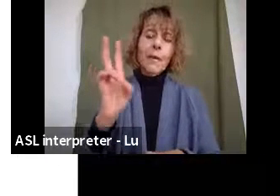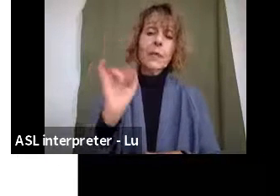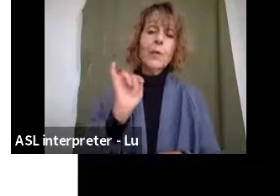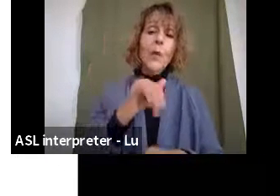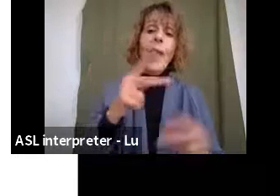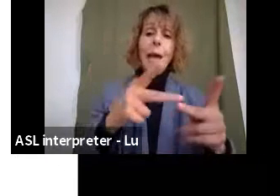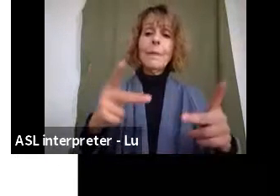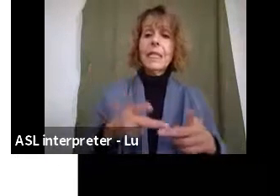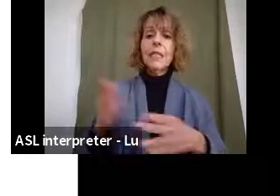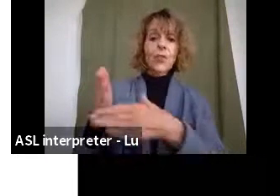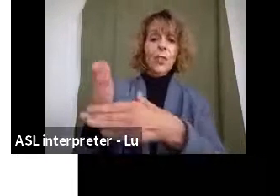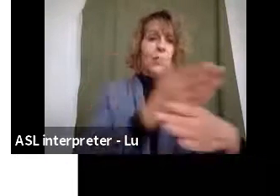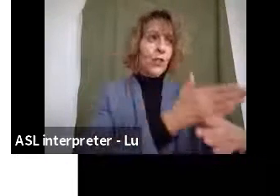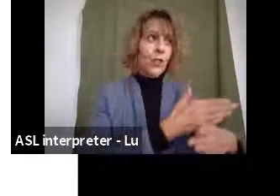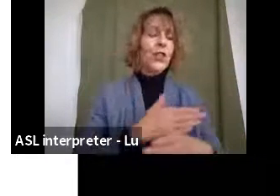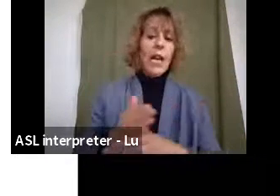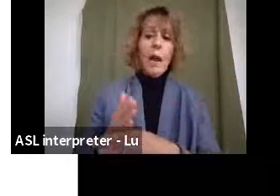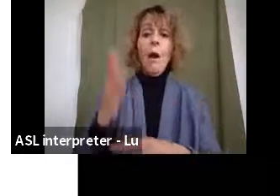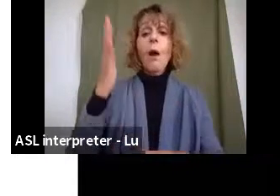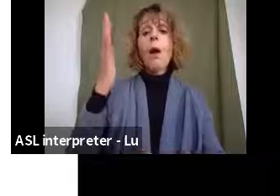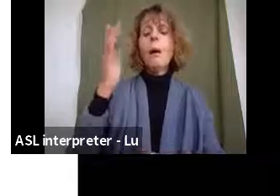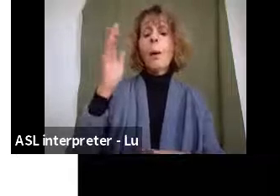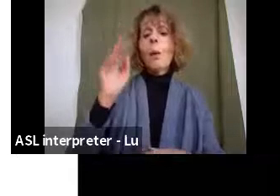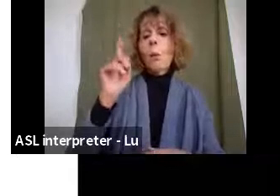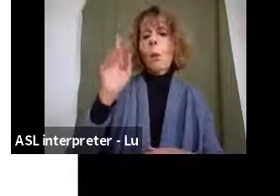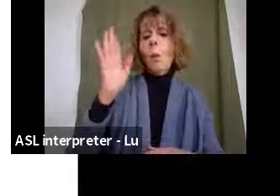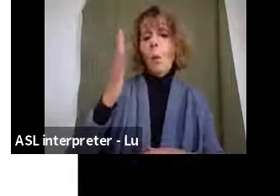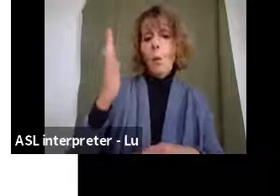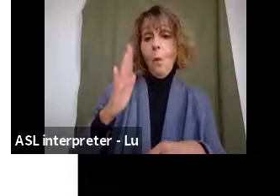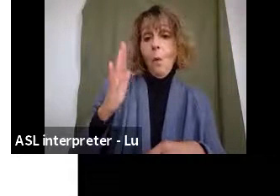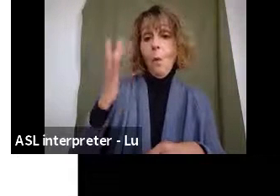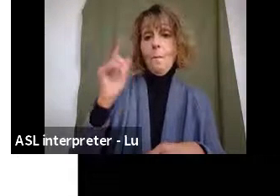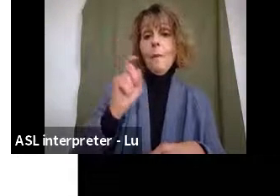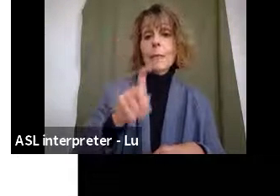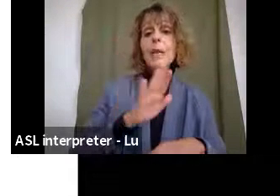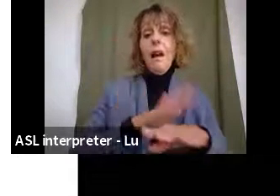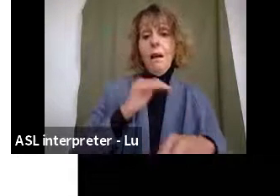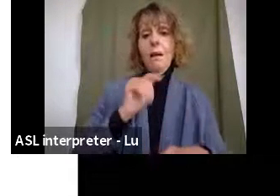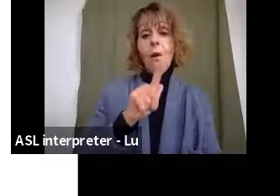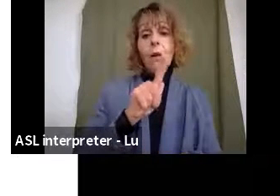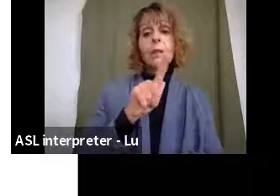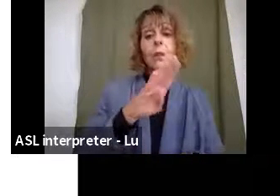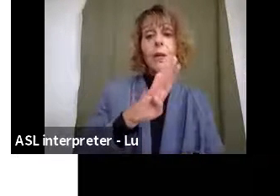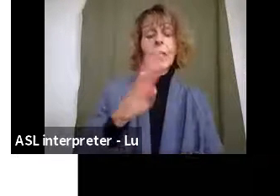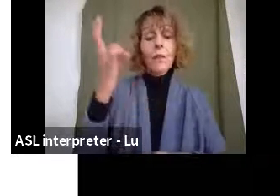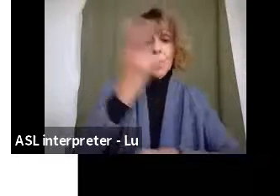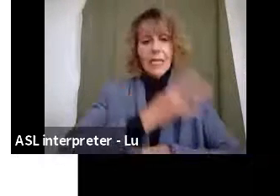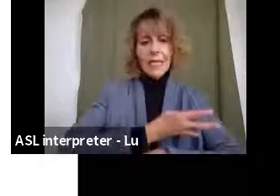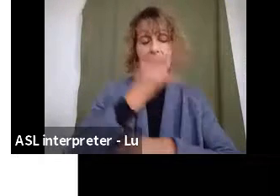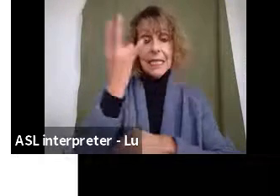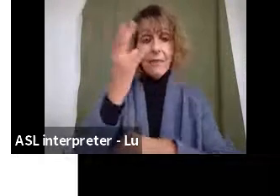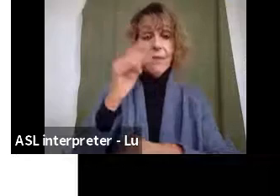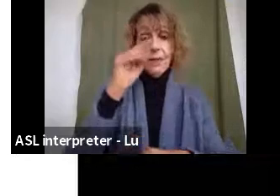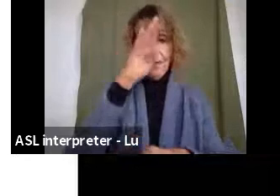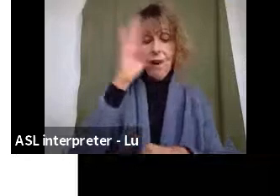available 24/7. But if you're a healthcare provider and you're open from 8 to 6 or whatever it is,